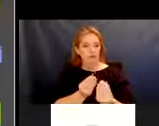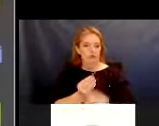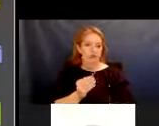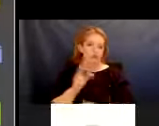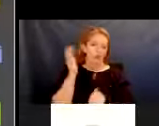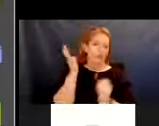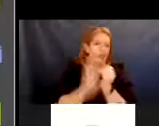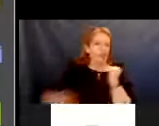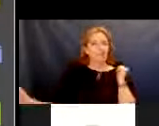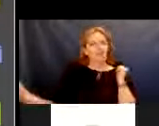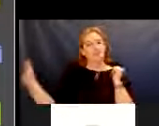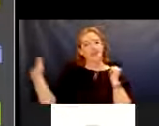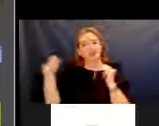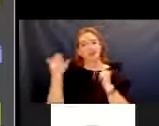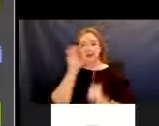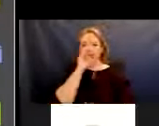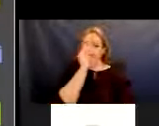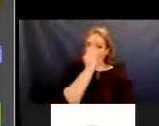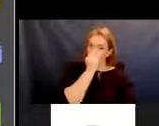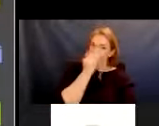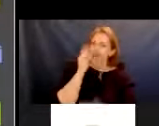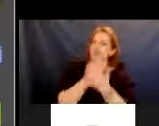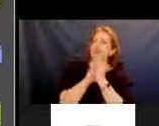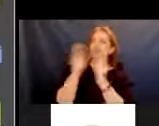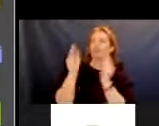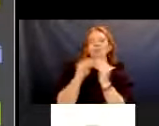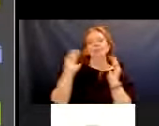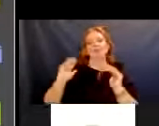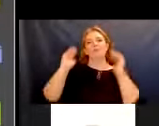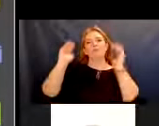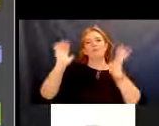She. Flowers make it belong, hang loft.